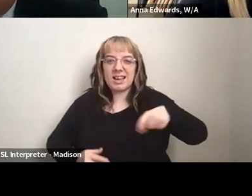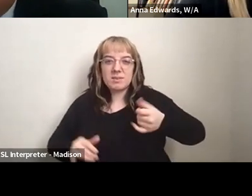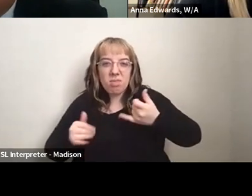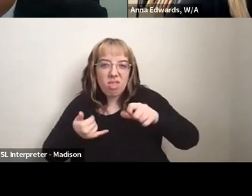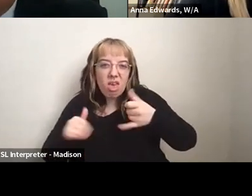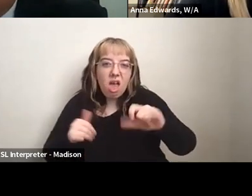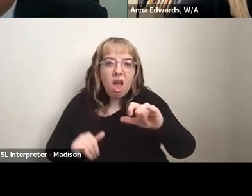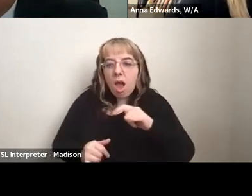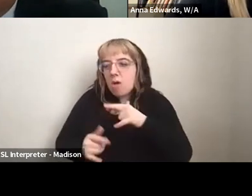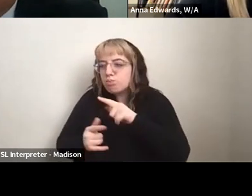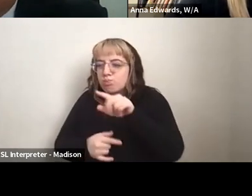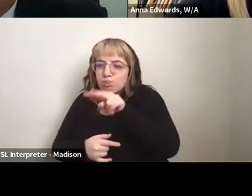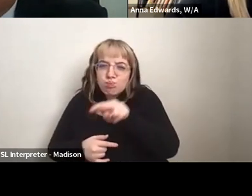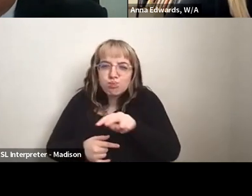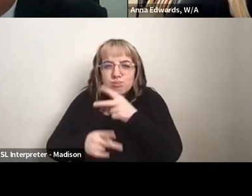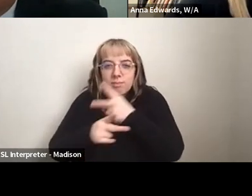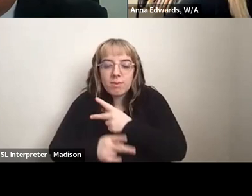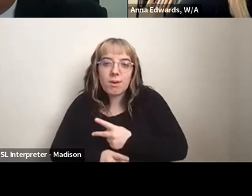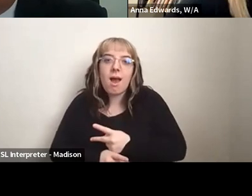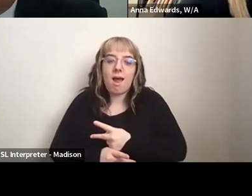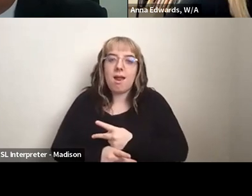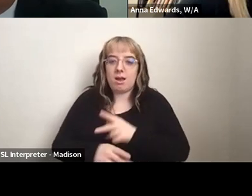of those opportunities. But definitely,